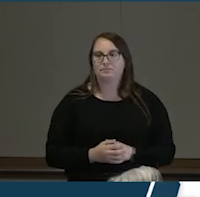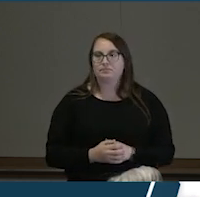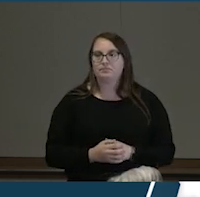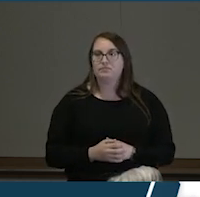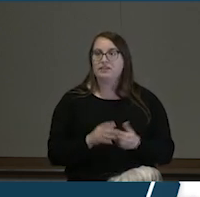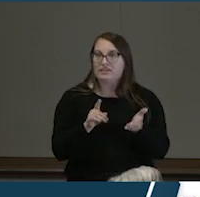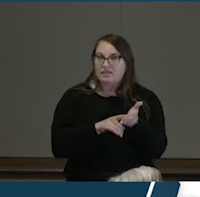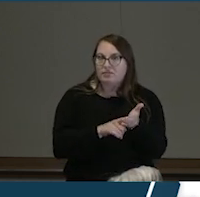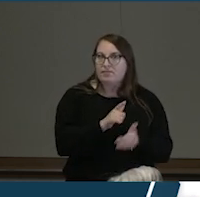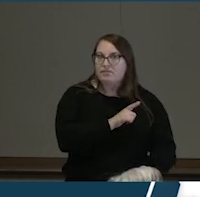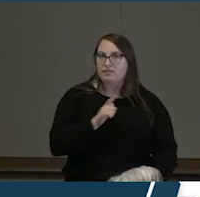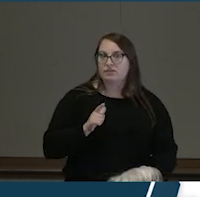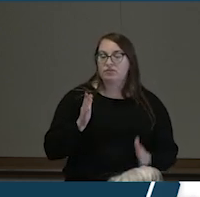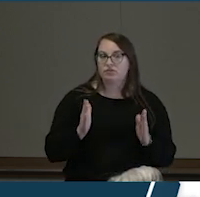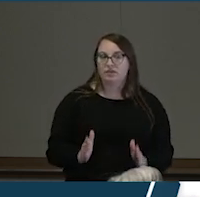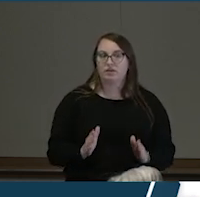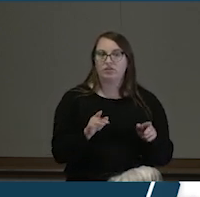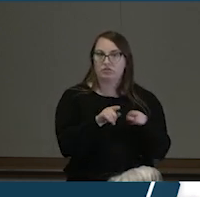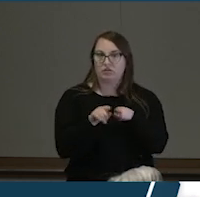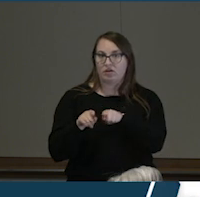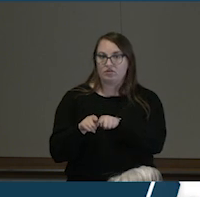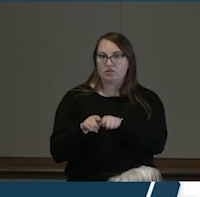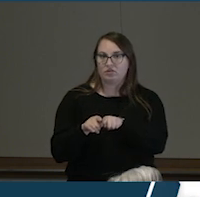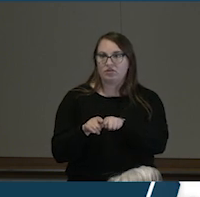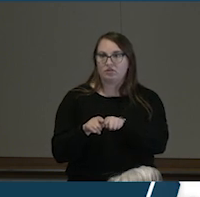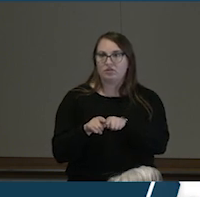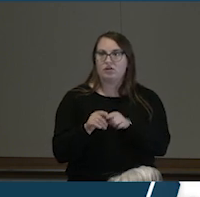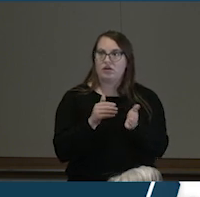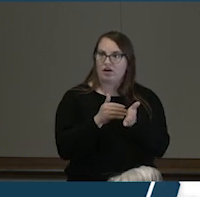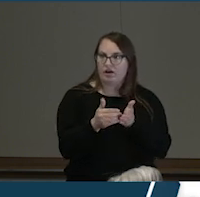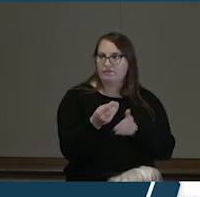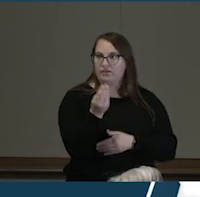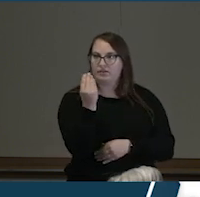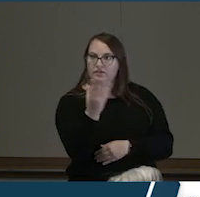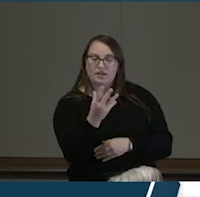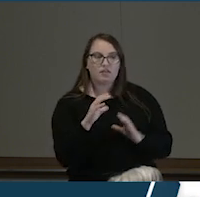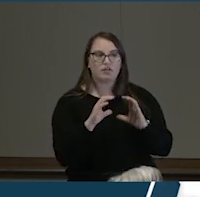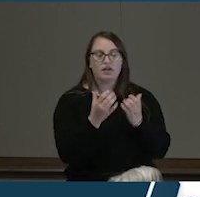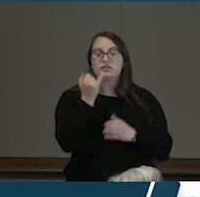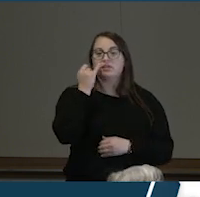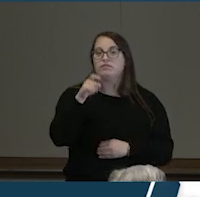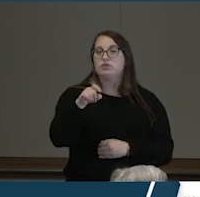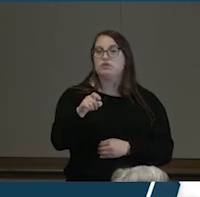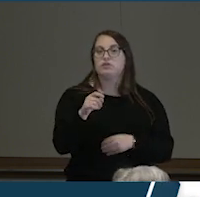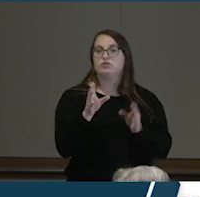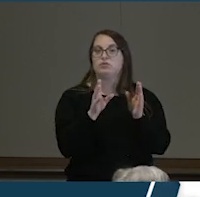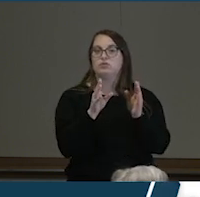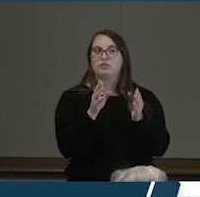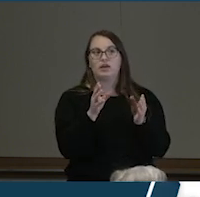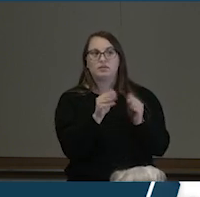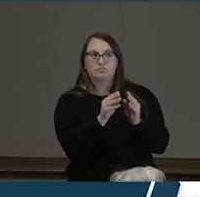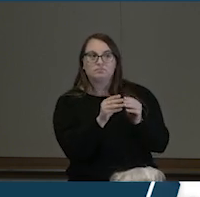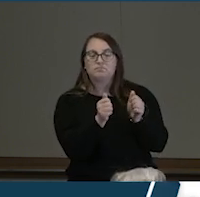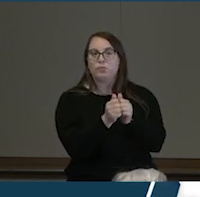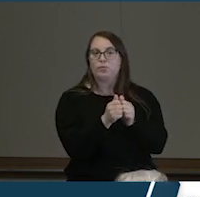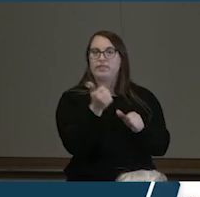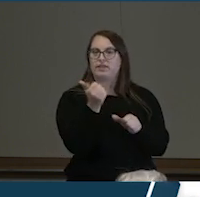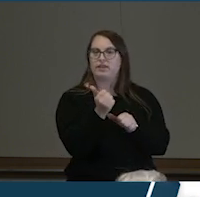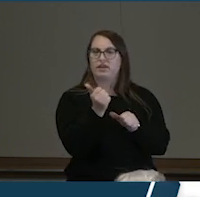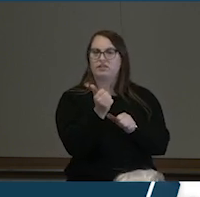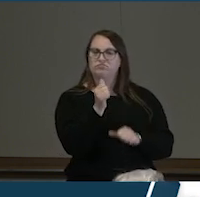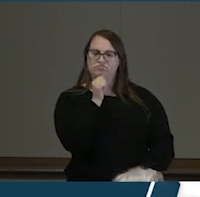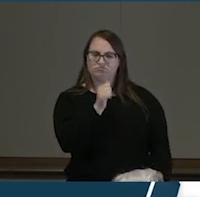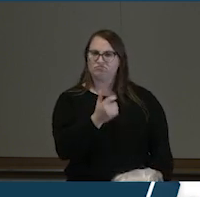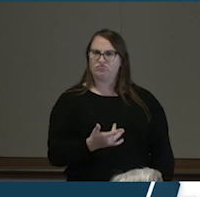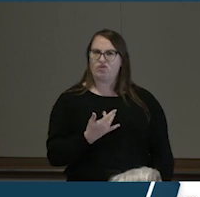legislators too. We oftentimes we'll tell our class, if you have to meet with an aide, a legislative aide, don't feel bad about